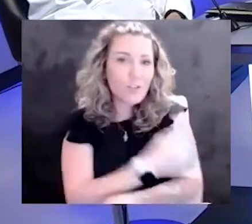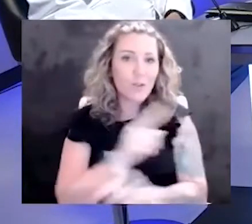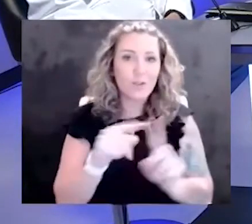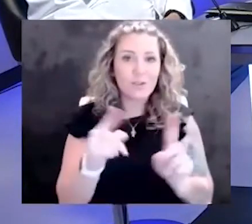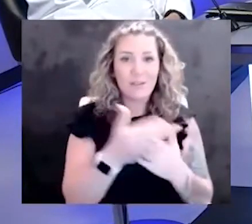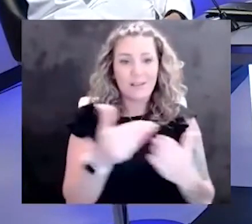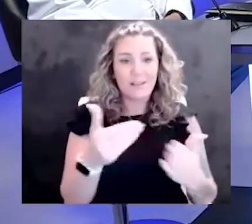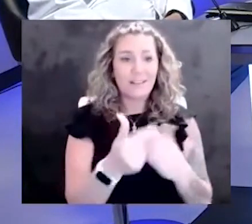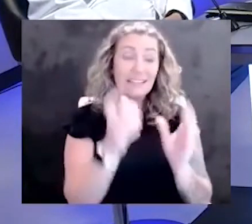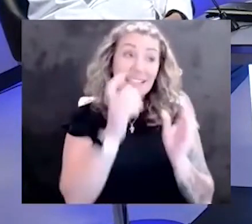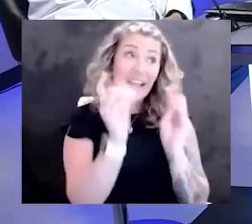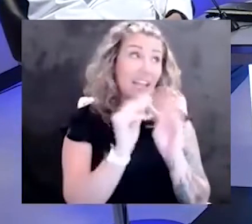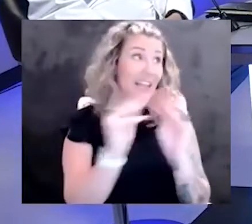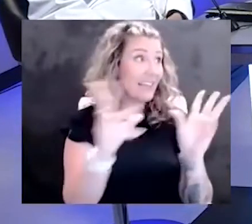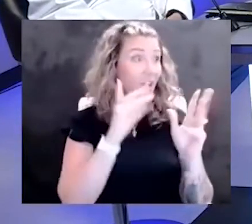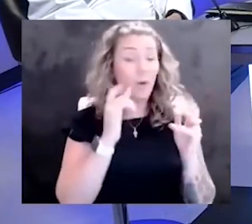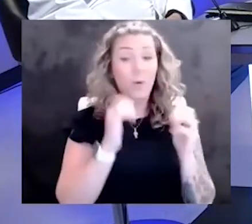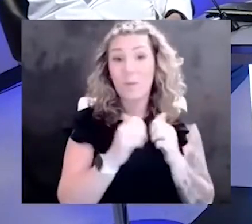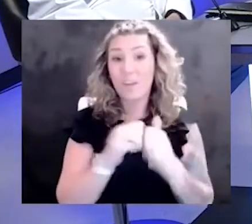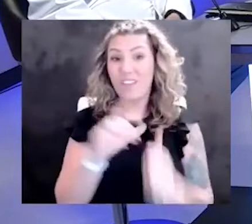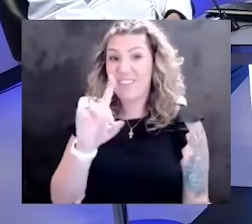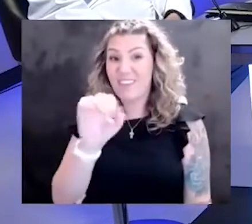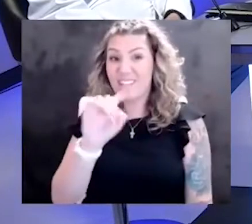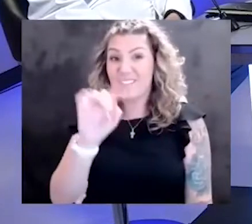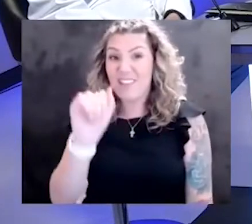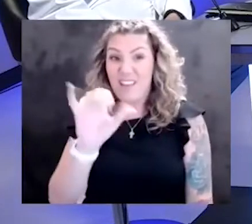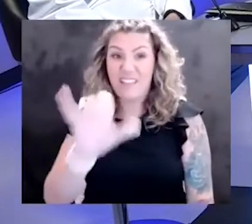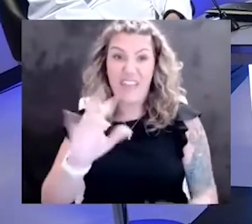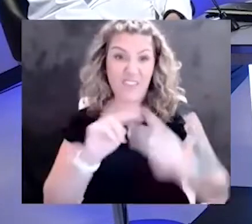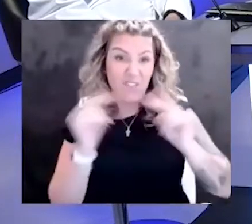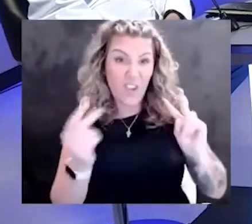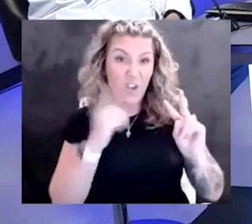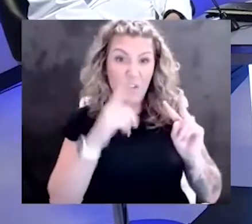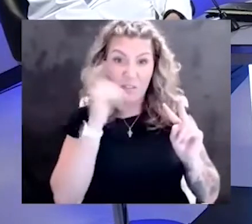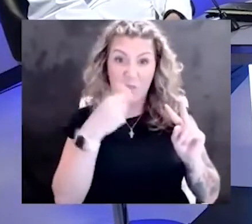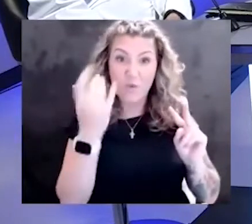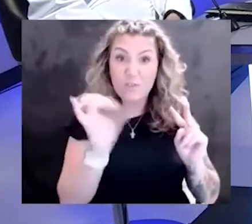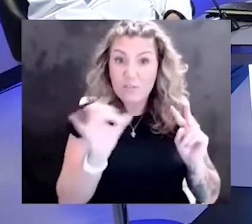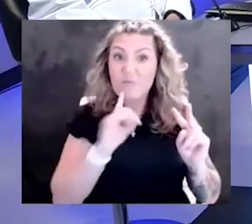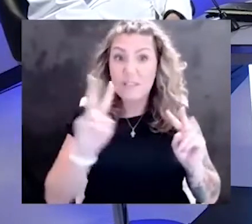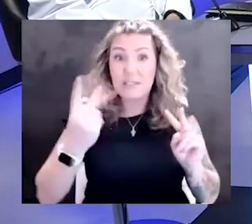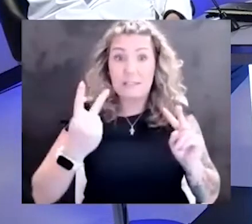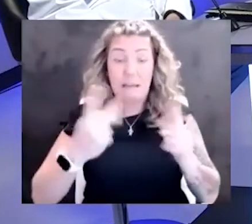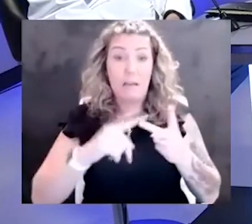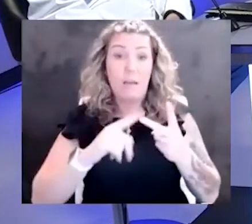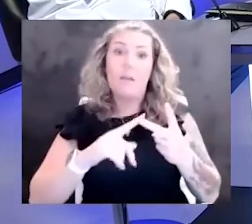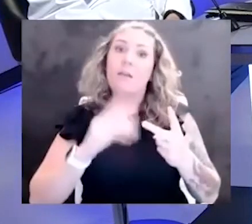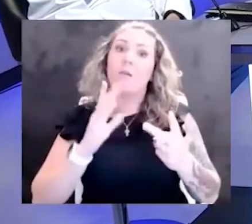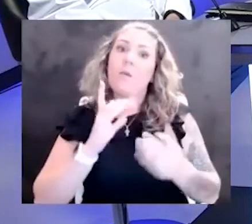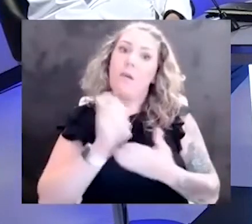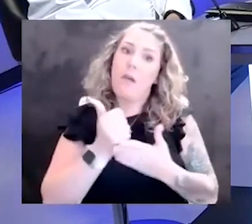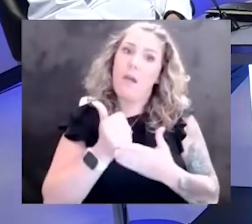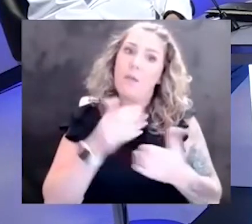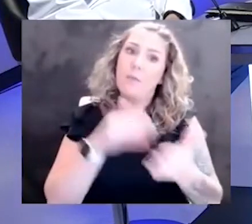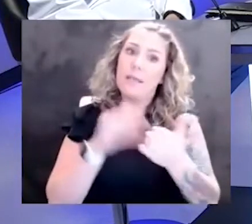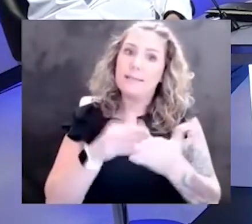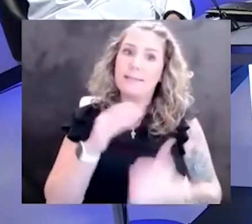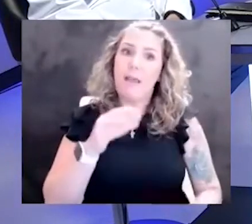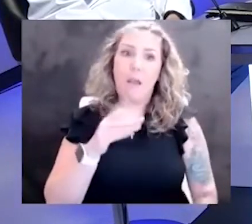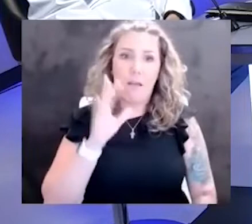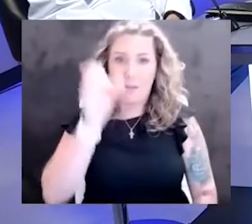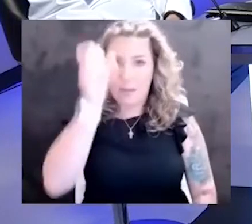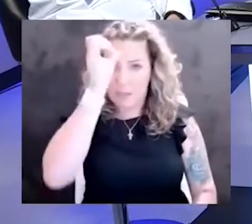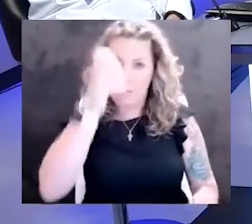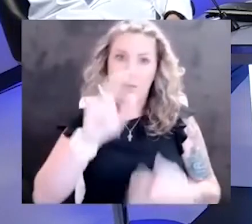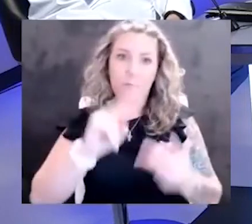clear, though, with the Delta variant that that's going to work out as well because it looks like that second dose really helps protect against the Delta variant. Yeah, I mean, again, I think it all